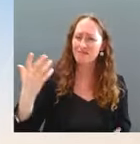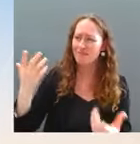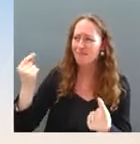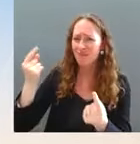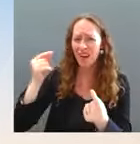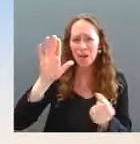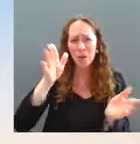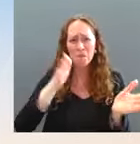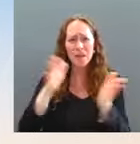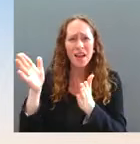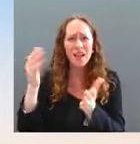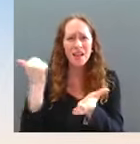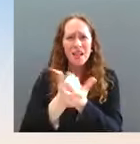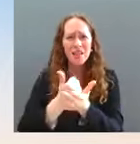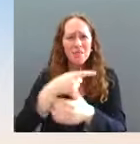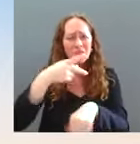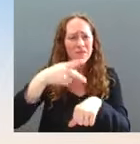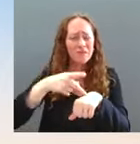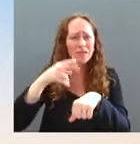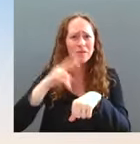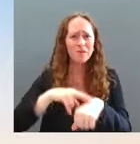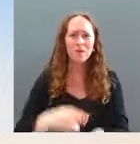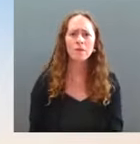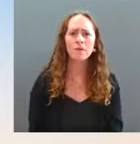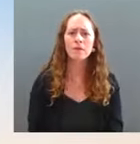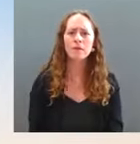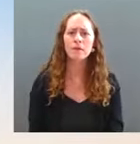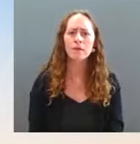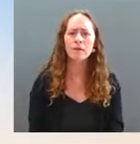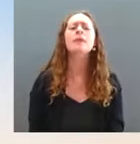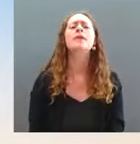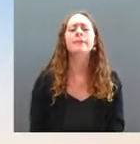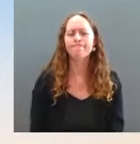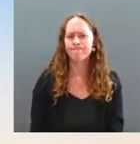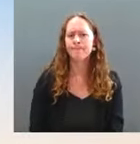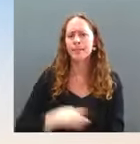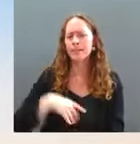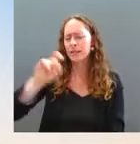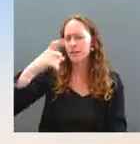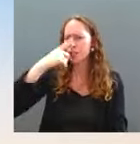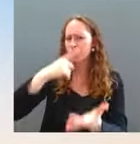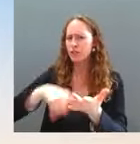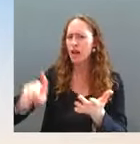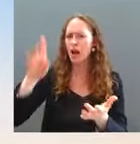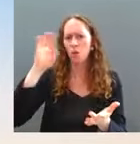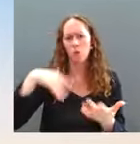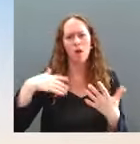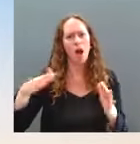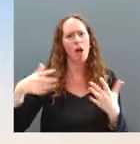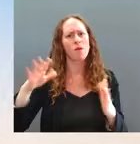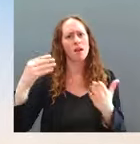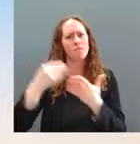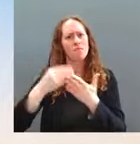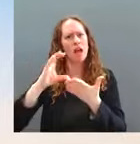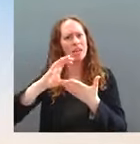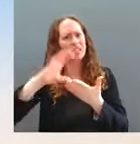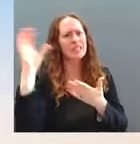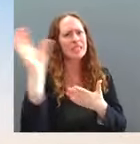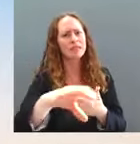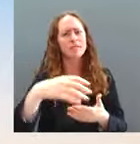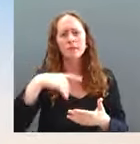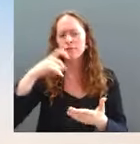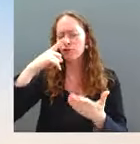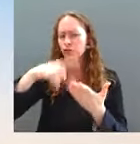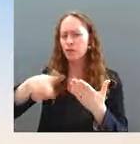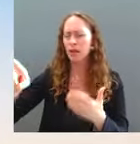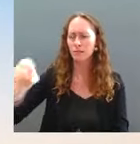provided a broad range and a significant amount of financial assistance, but let me check and see what the status is at this point in time. Can I also ask you about the